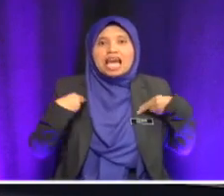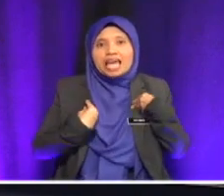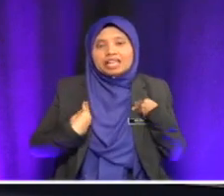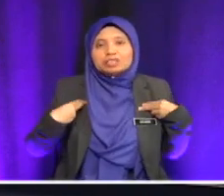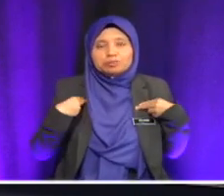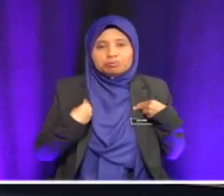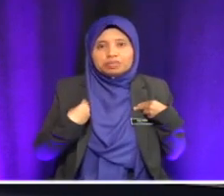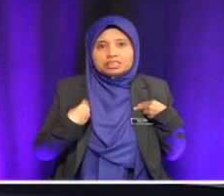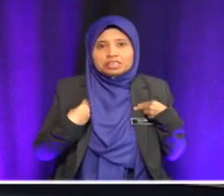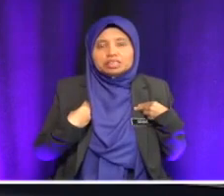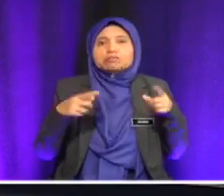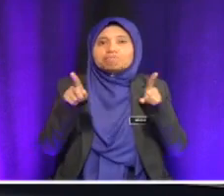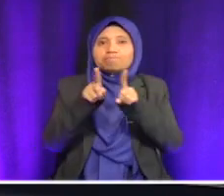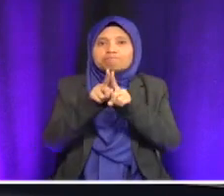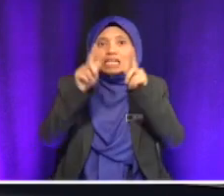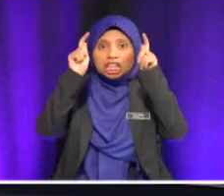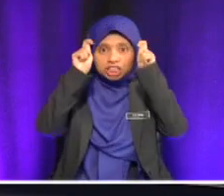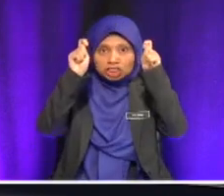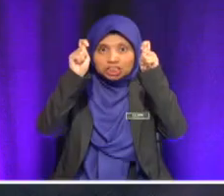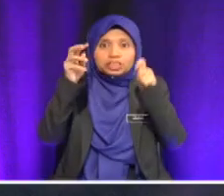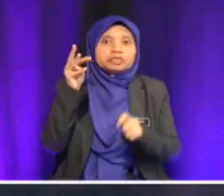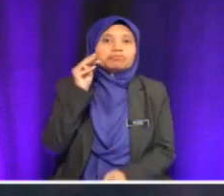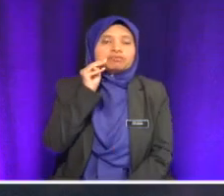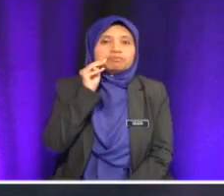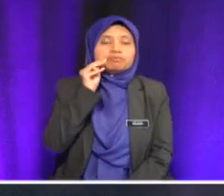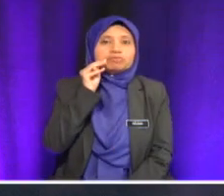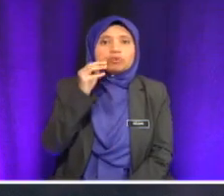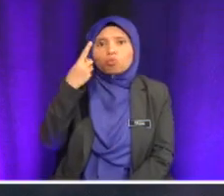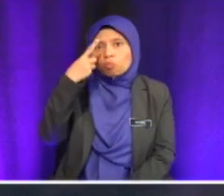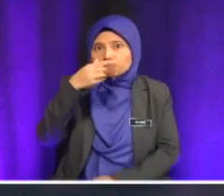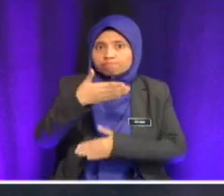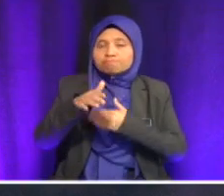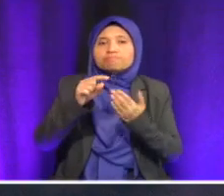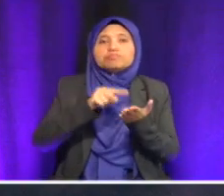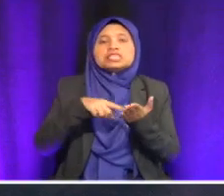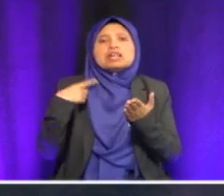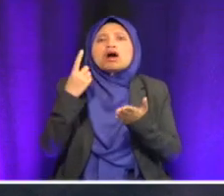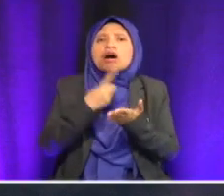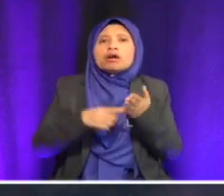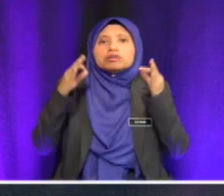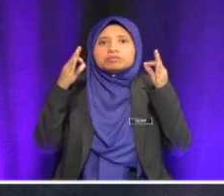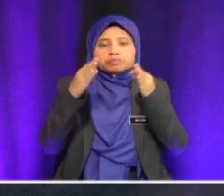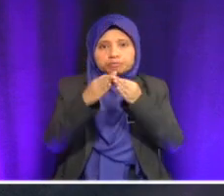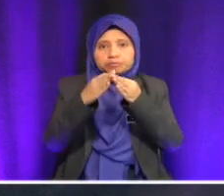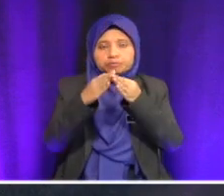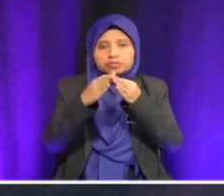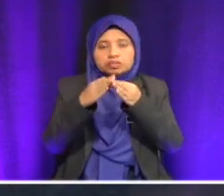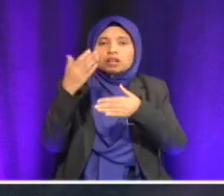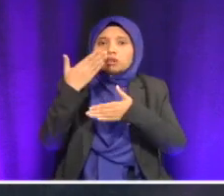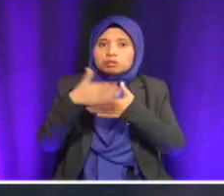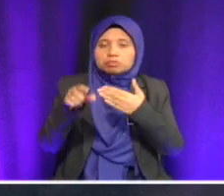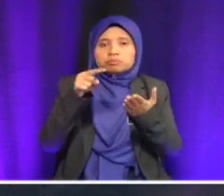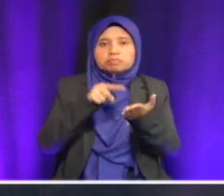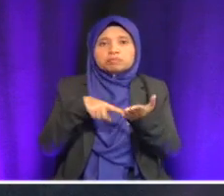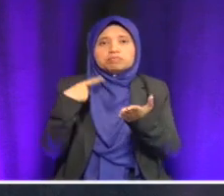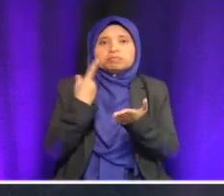here with Teacher Mira. Alright teacher, so in the next segment, what is going to be our focus, teacher? Go ahead. Okay, so for the next segment, we are